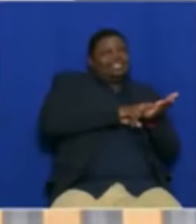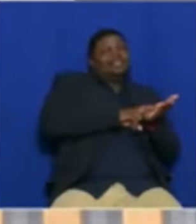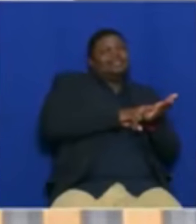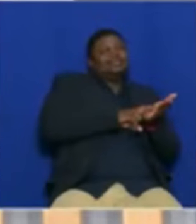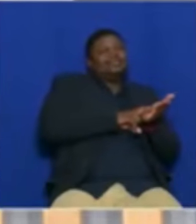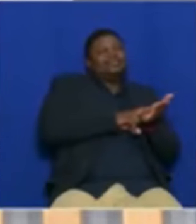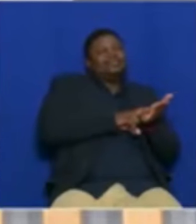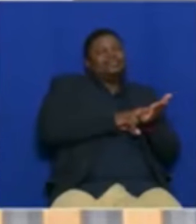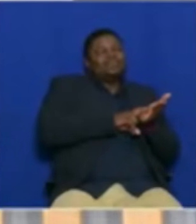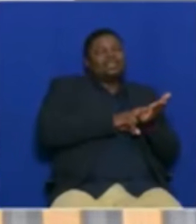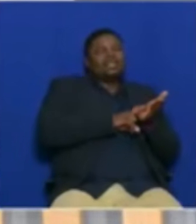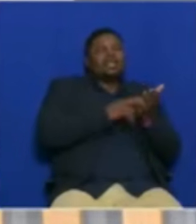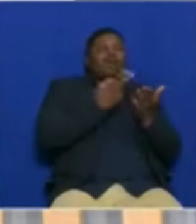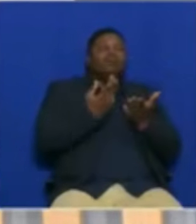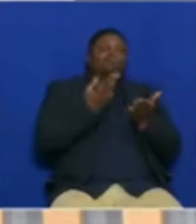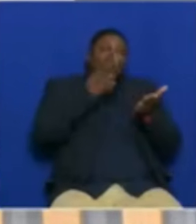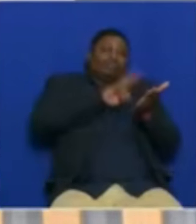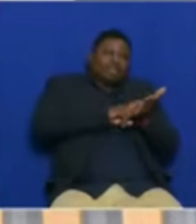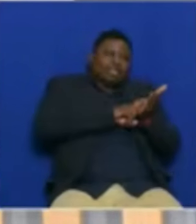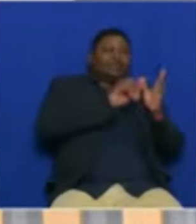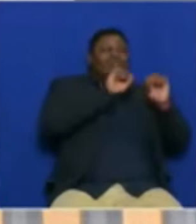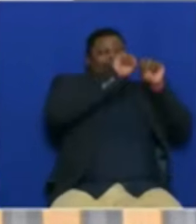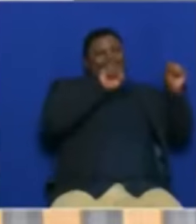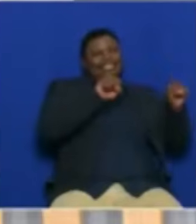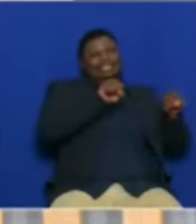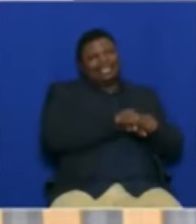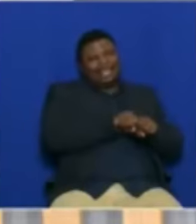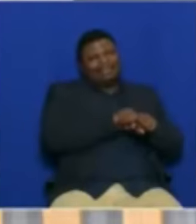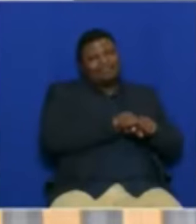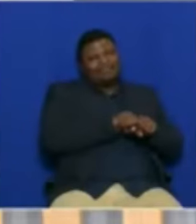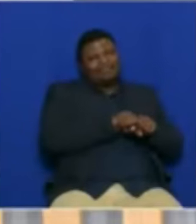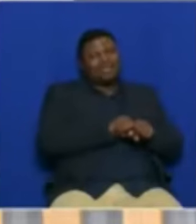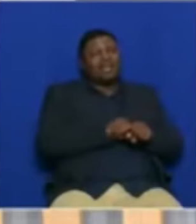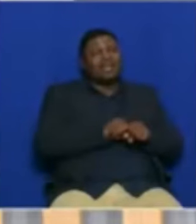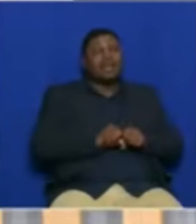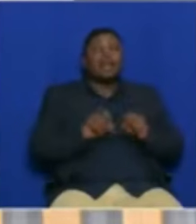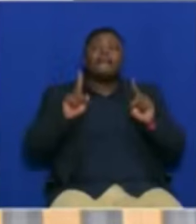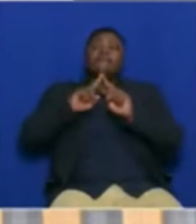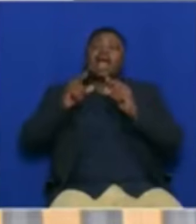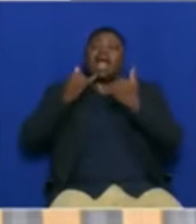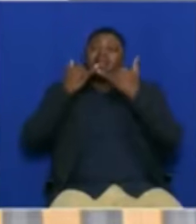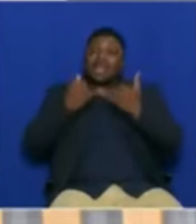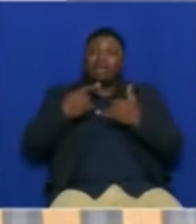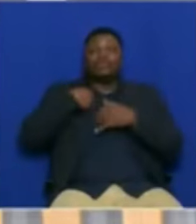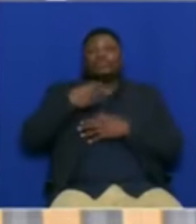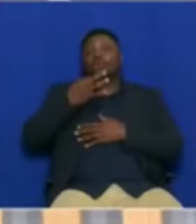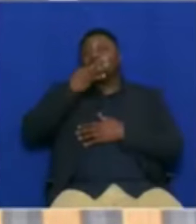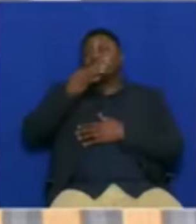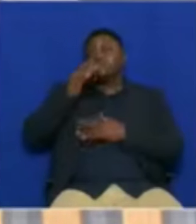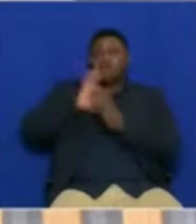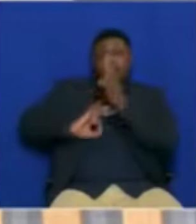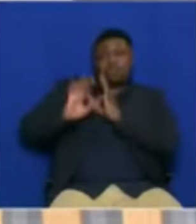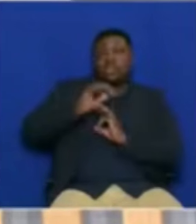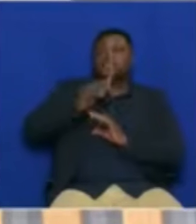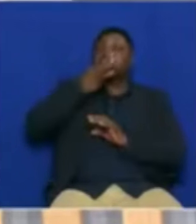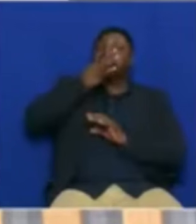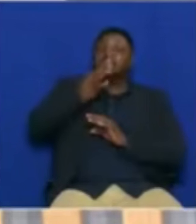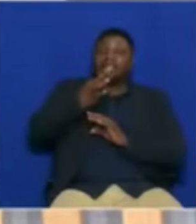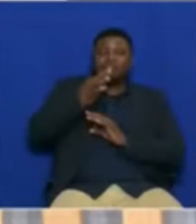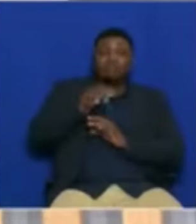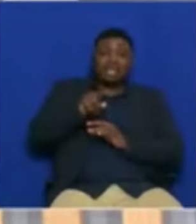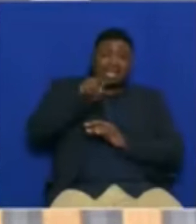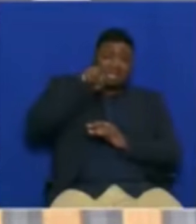against her. You make her complicit. You say, that's your wedding. You say she was in a conspiracy,